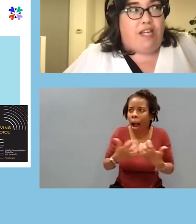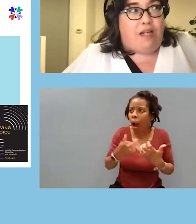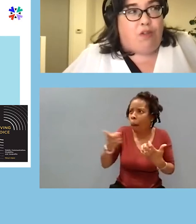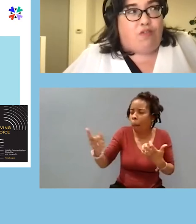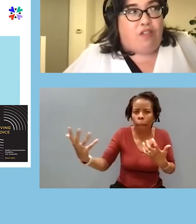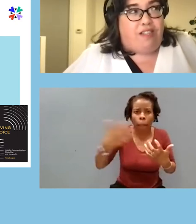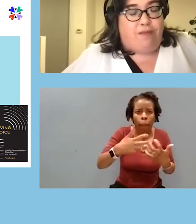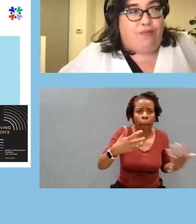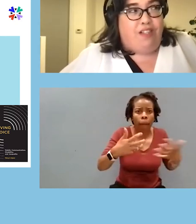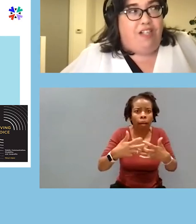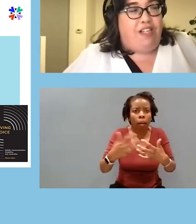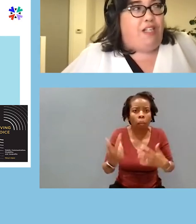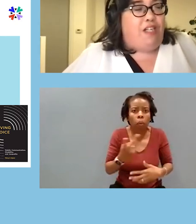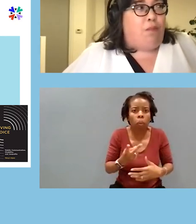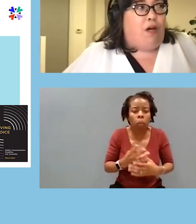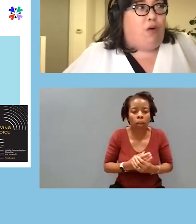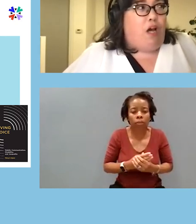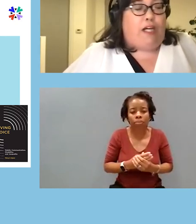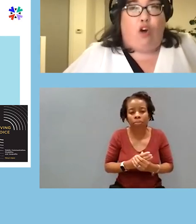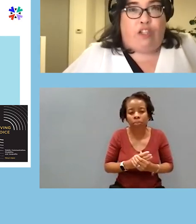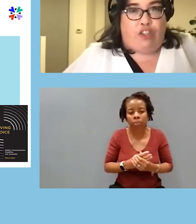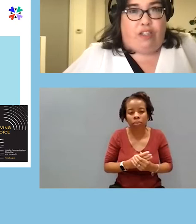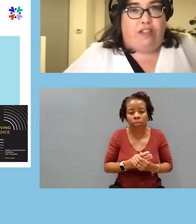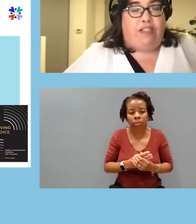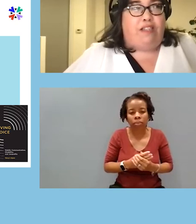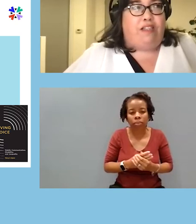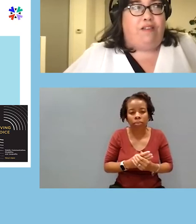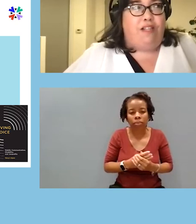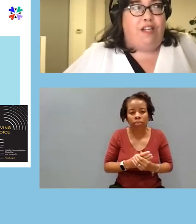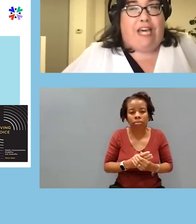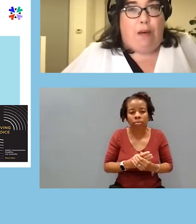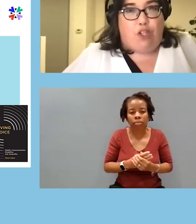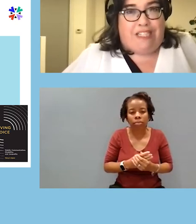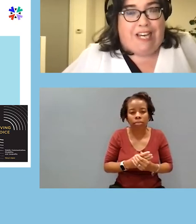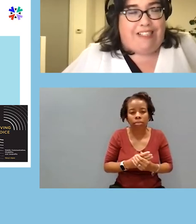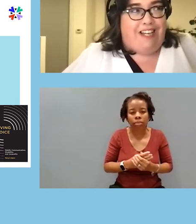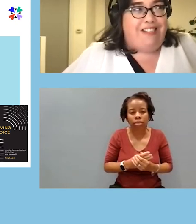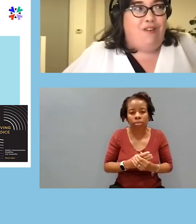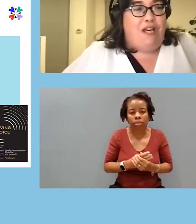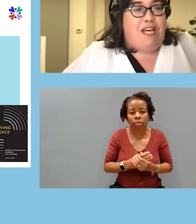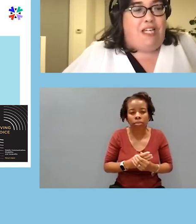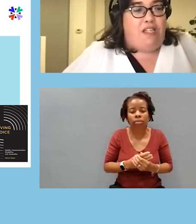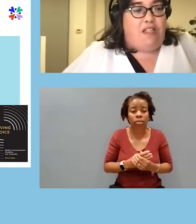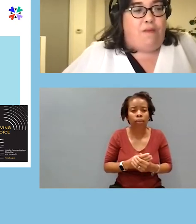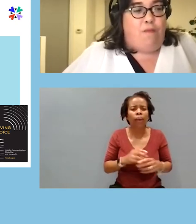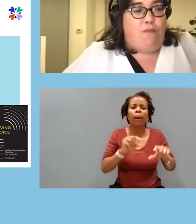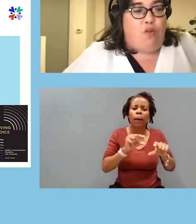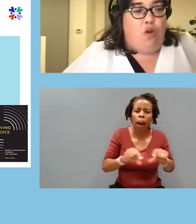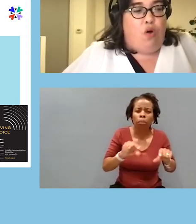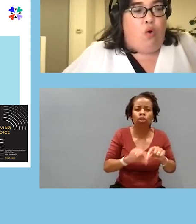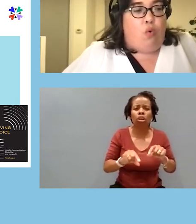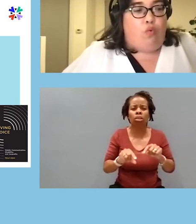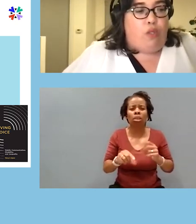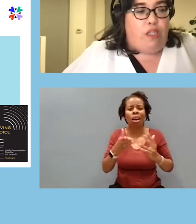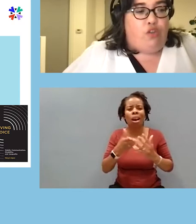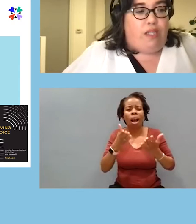another segment of this is thinking about ecologies and captioning and access is